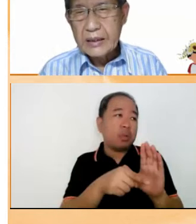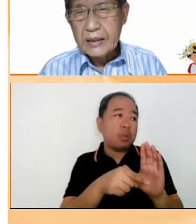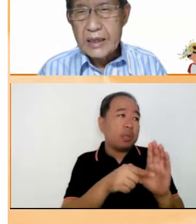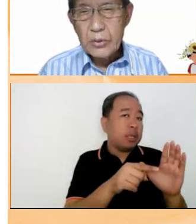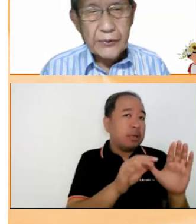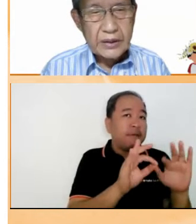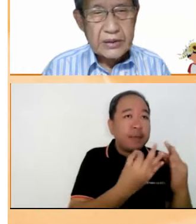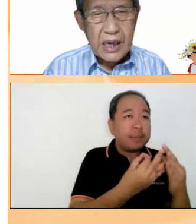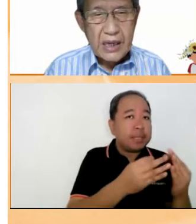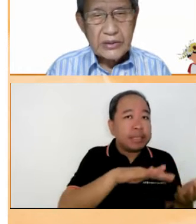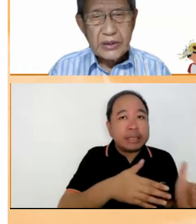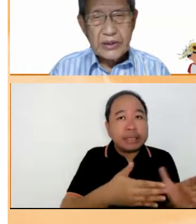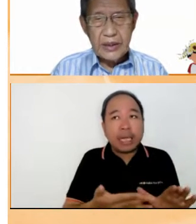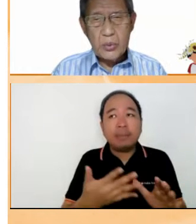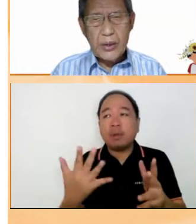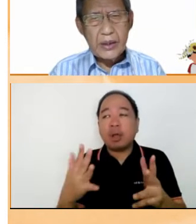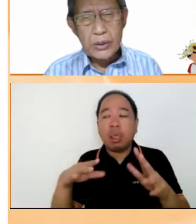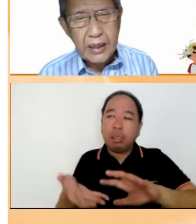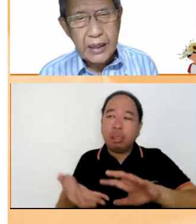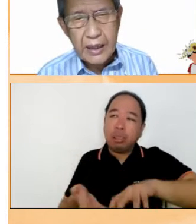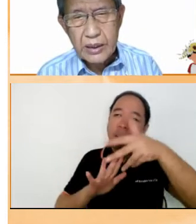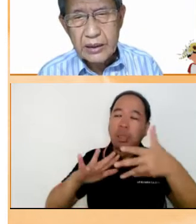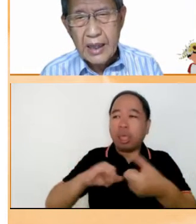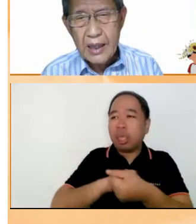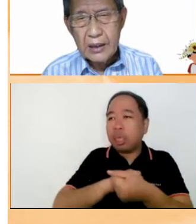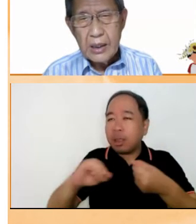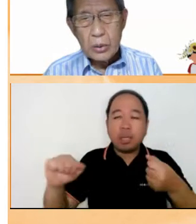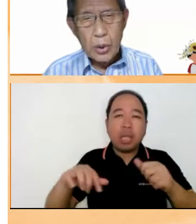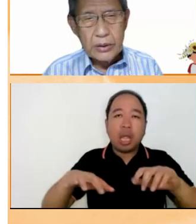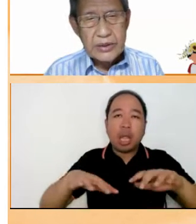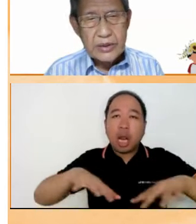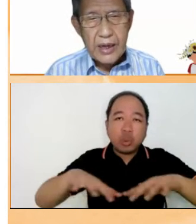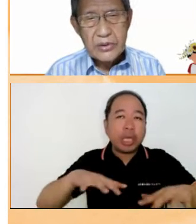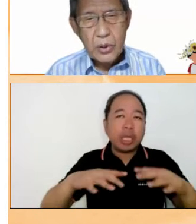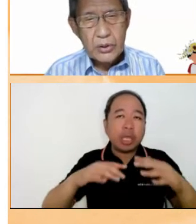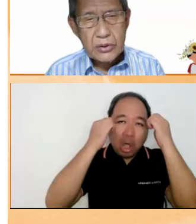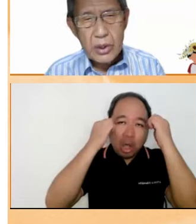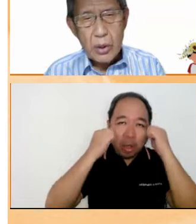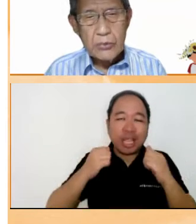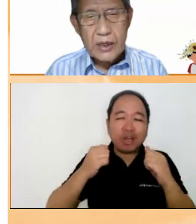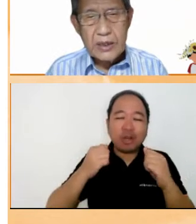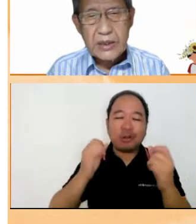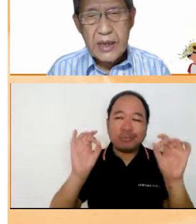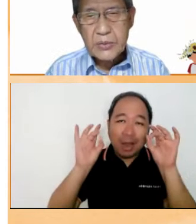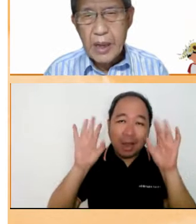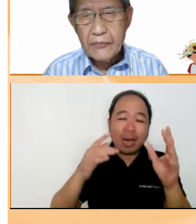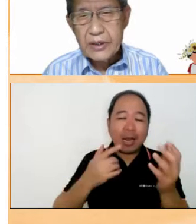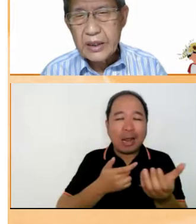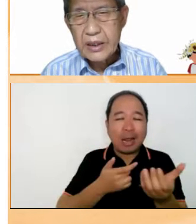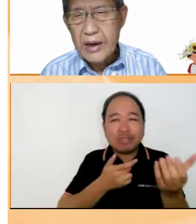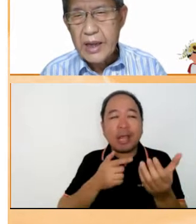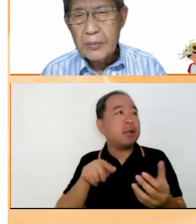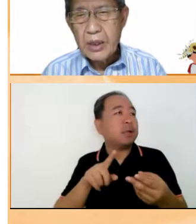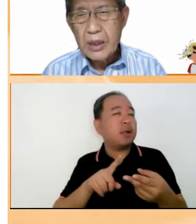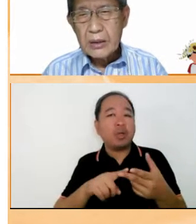member, catastrophic disasters, earthquake or a terror attack, chronic stressors, homelessness,